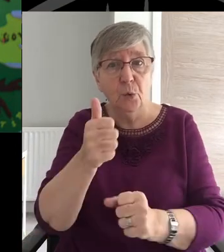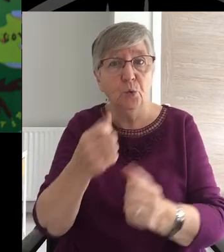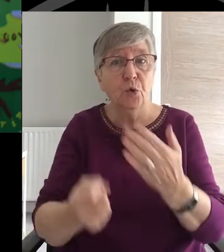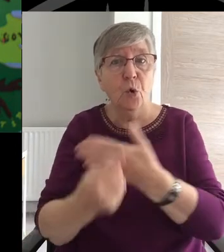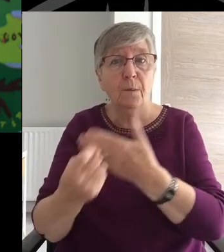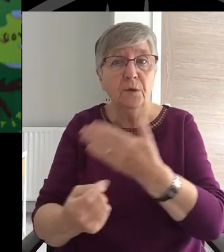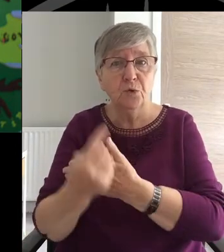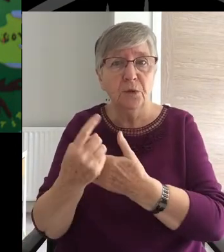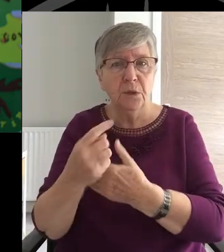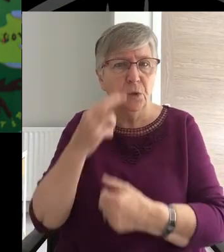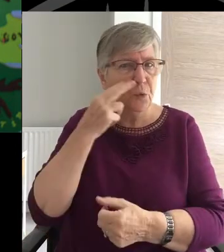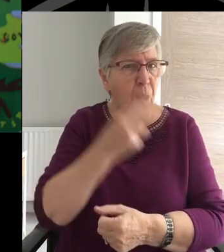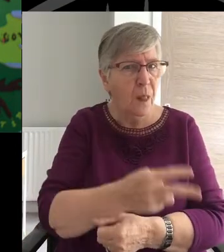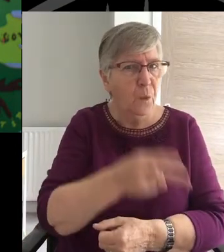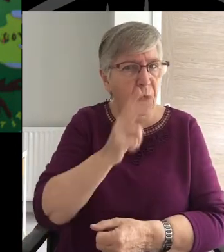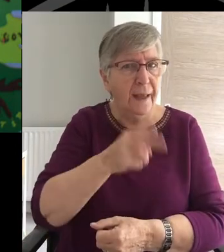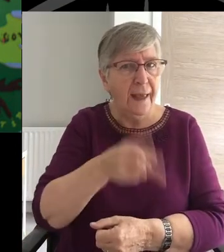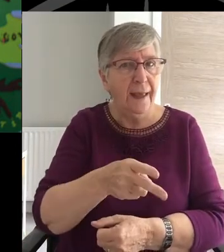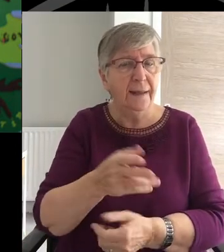a fresh look at that.